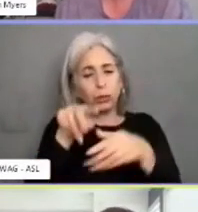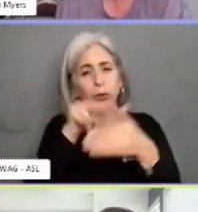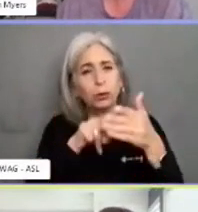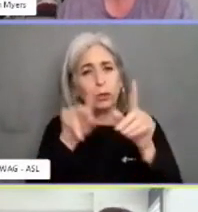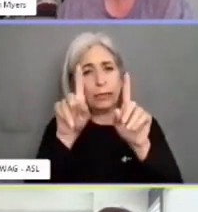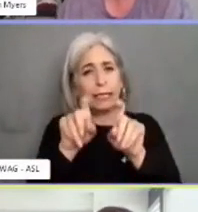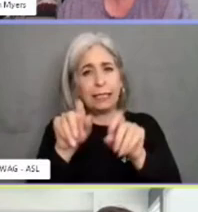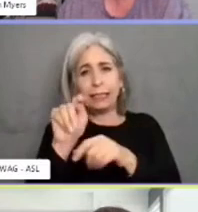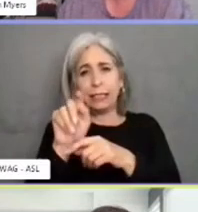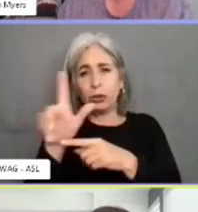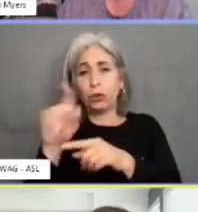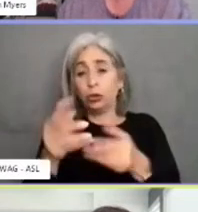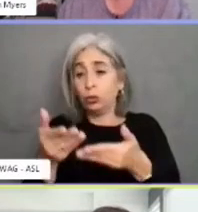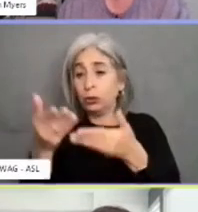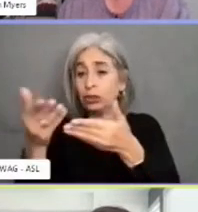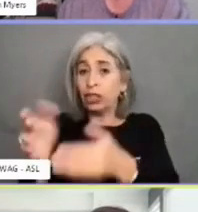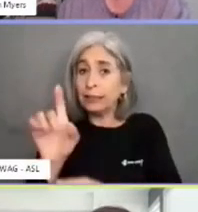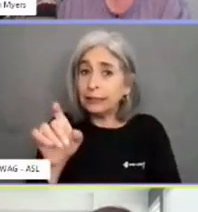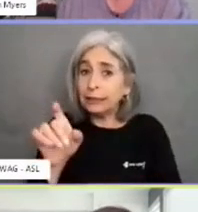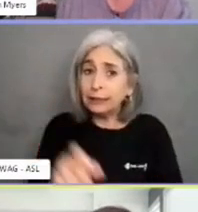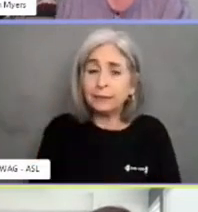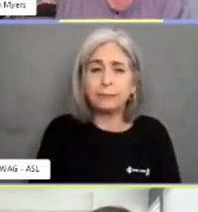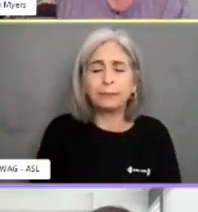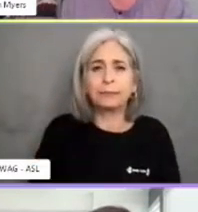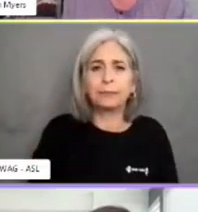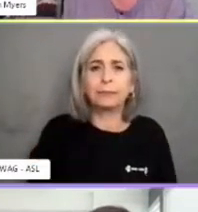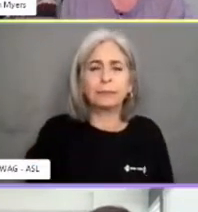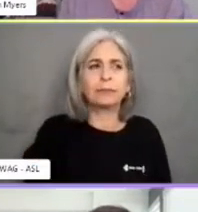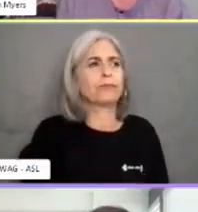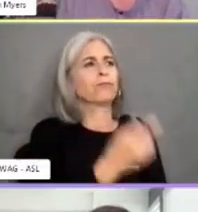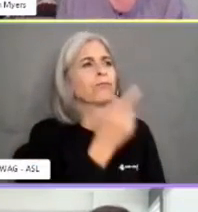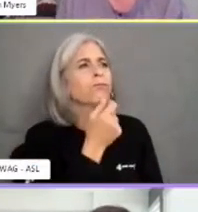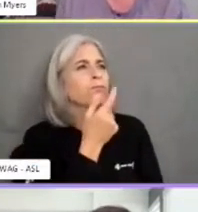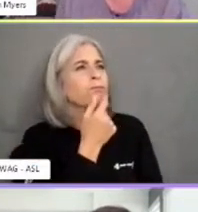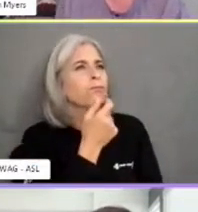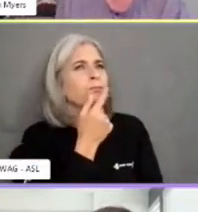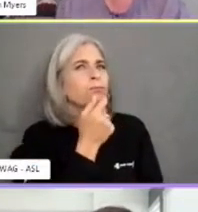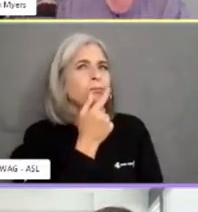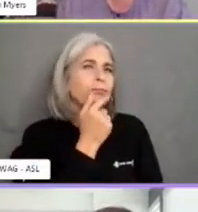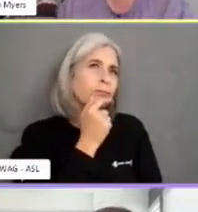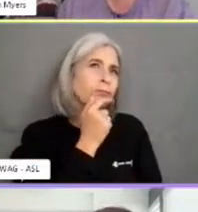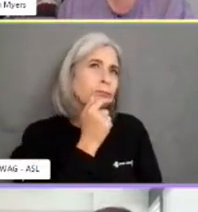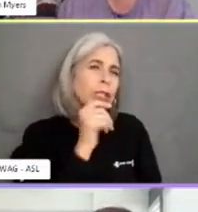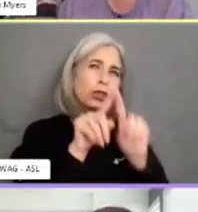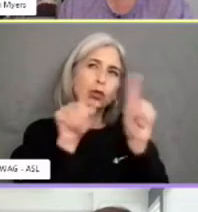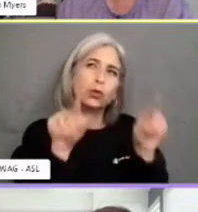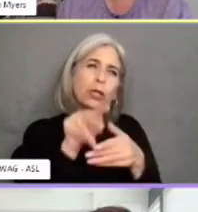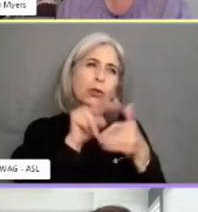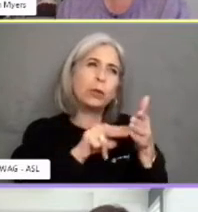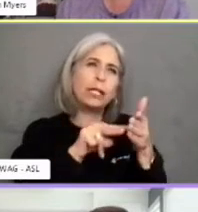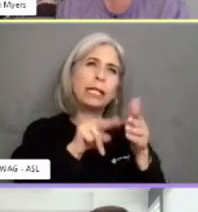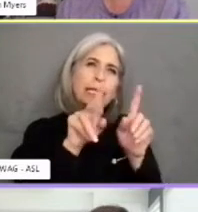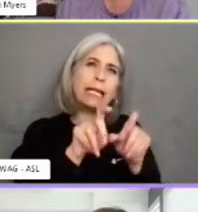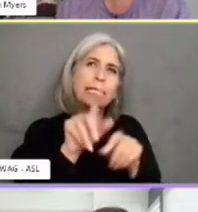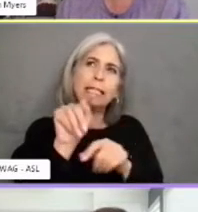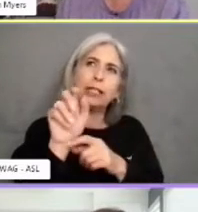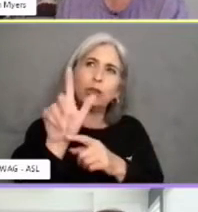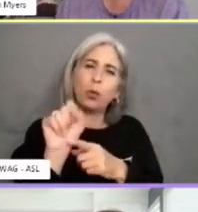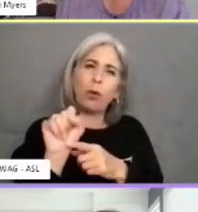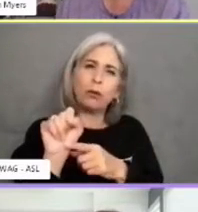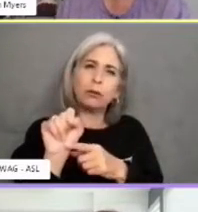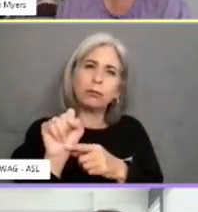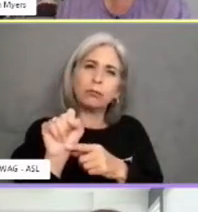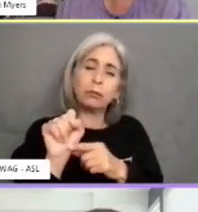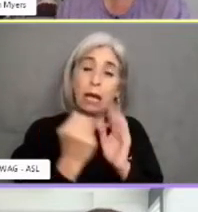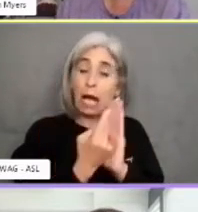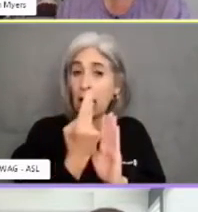tool that you can suggest? Ooh, screen reader testing tool. Honestly,